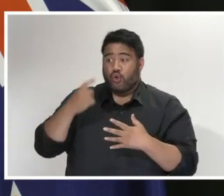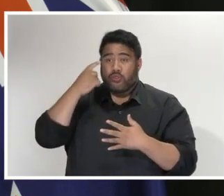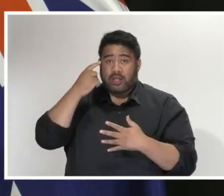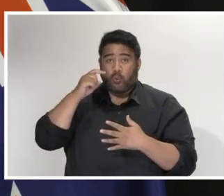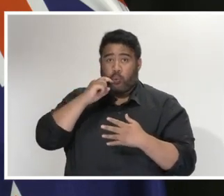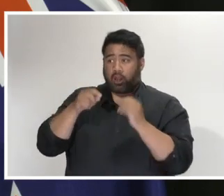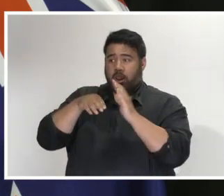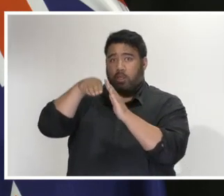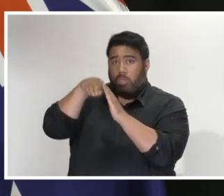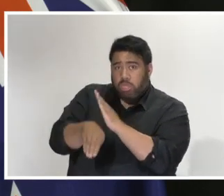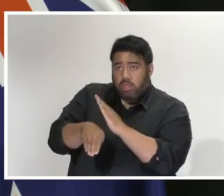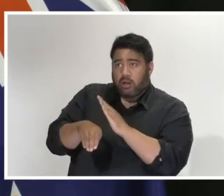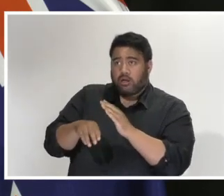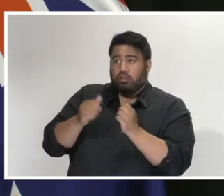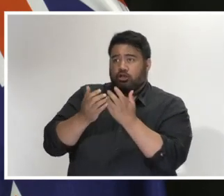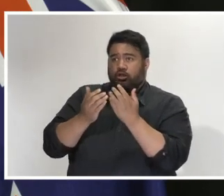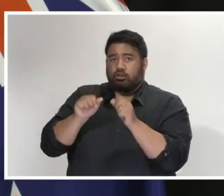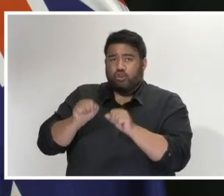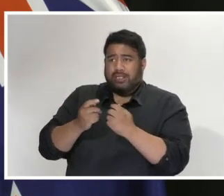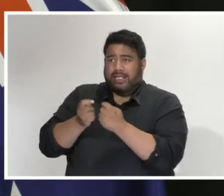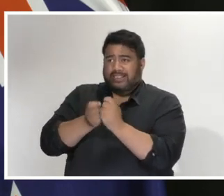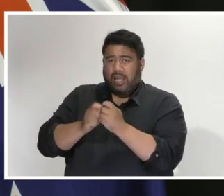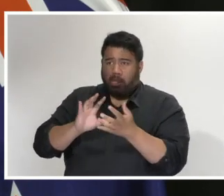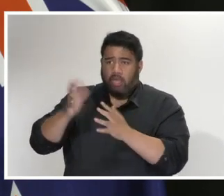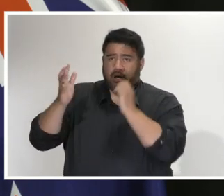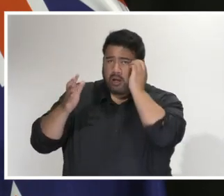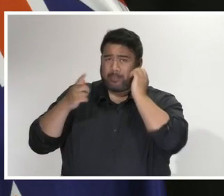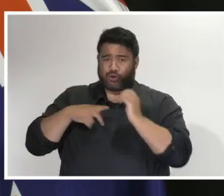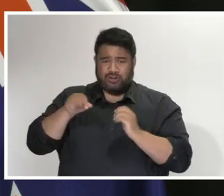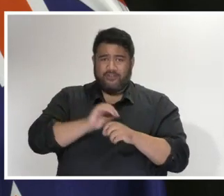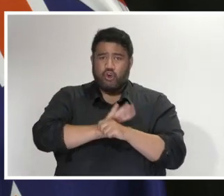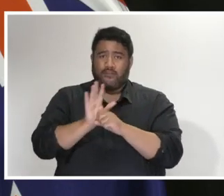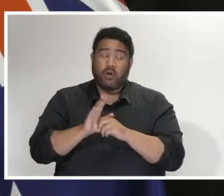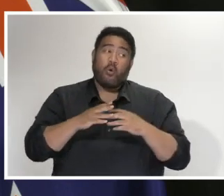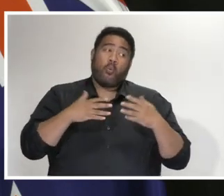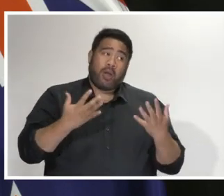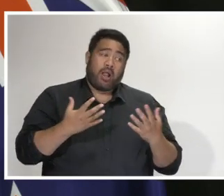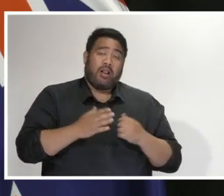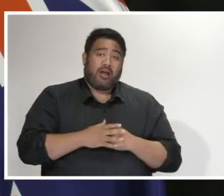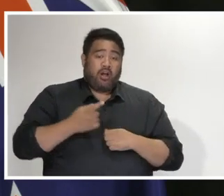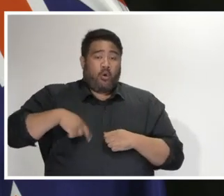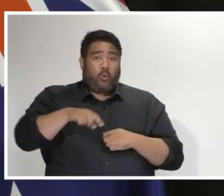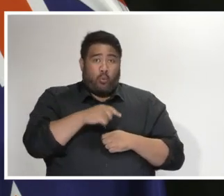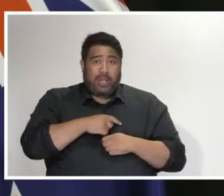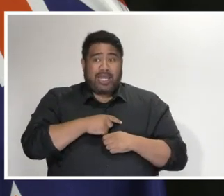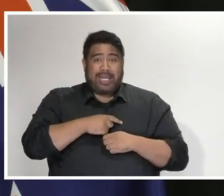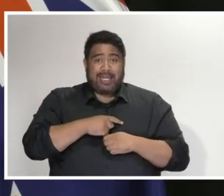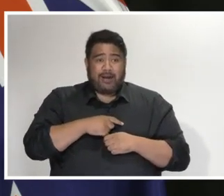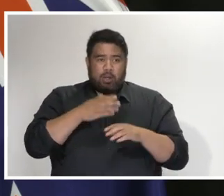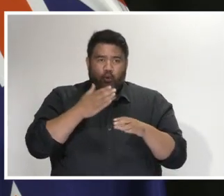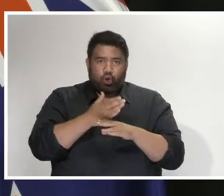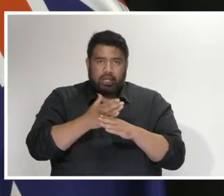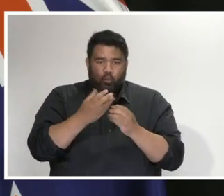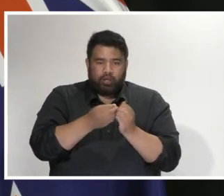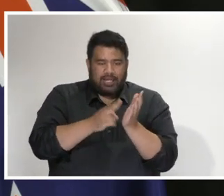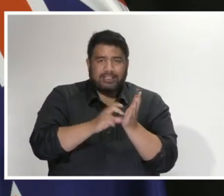that. We've been doing a lot of work over the last 4 or 5 years to move NCEA progressively to an online environment anyway.